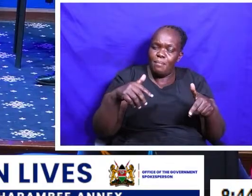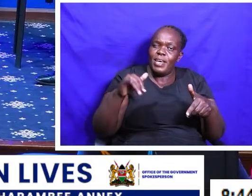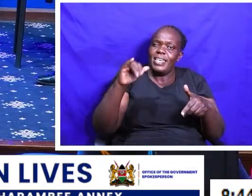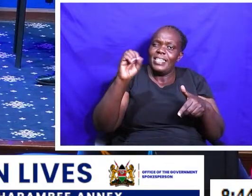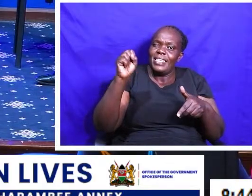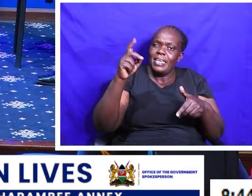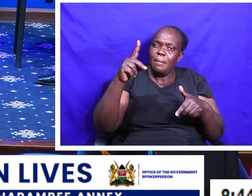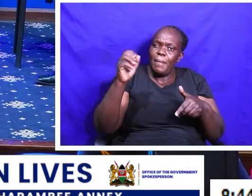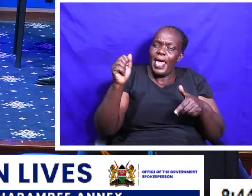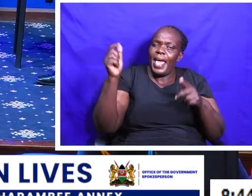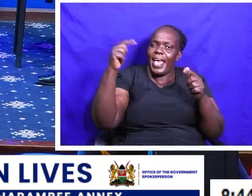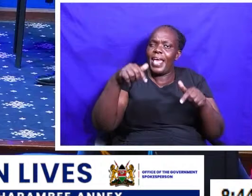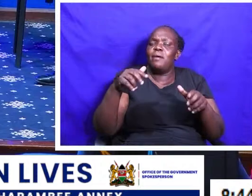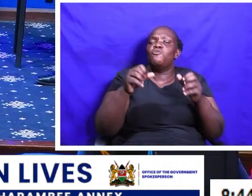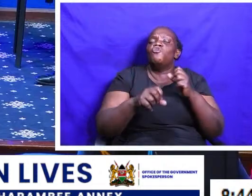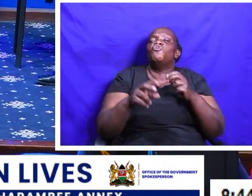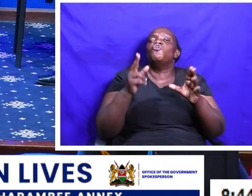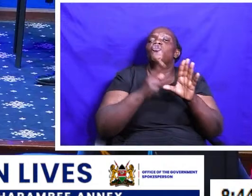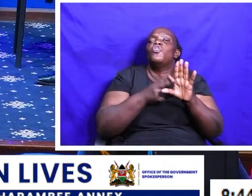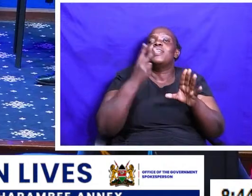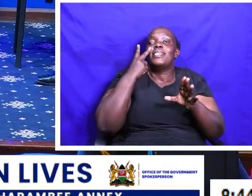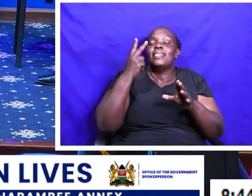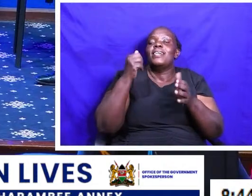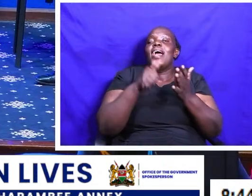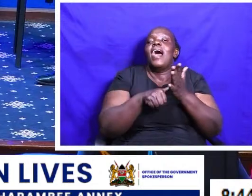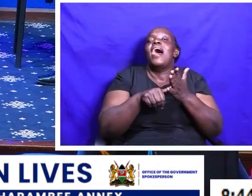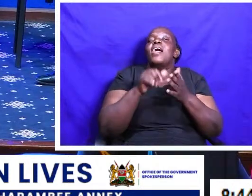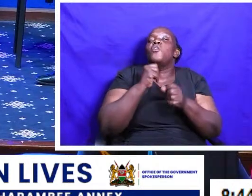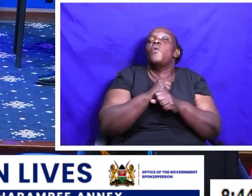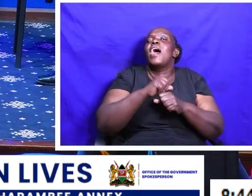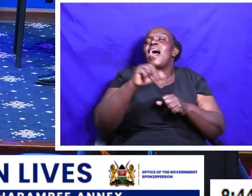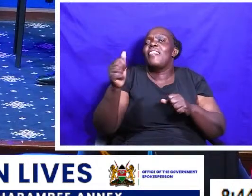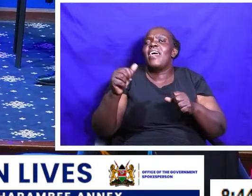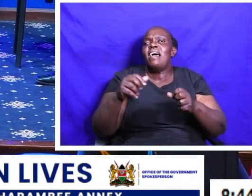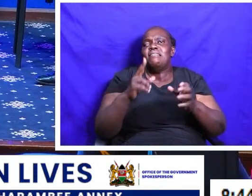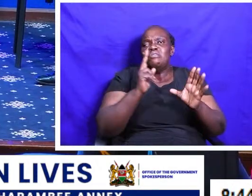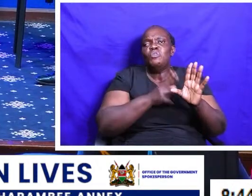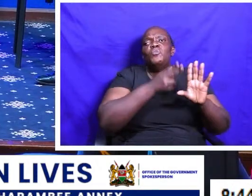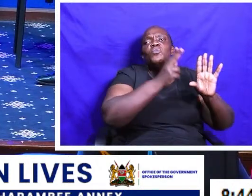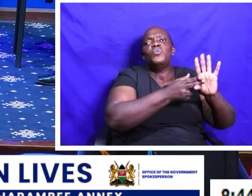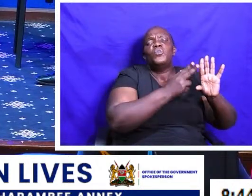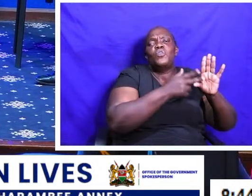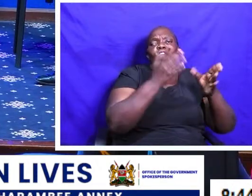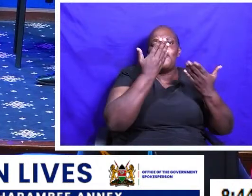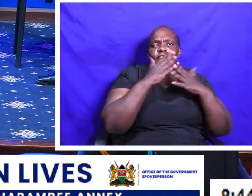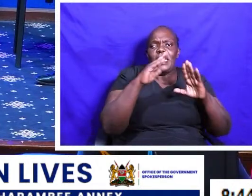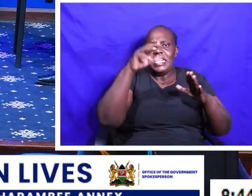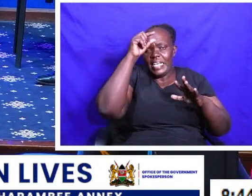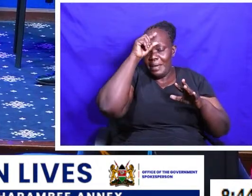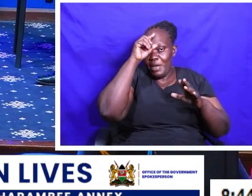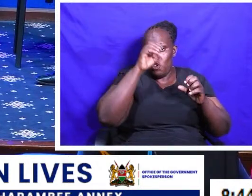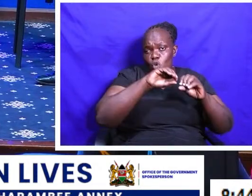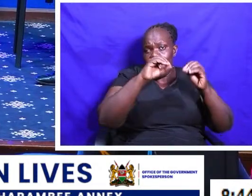work. Yeah? And also other organizations like the ASEA, the Australian government, and